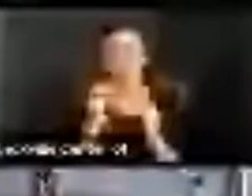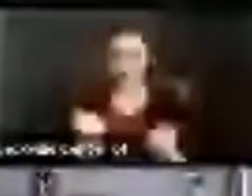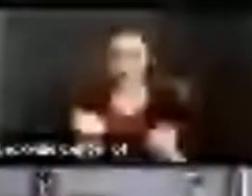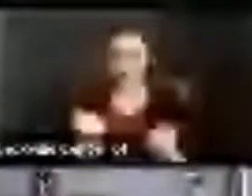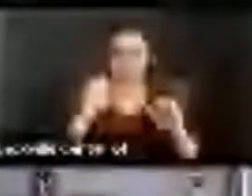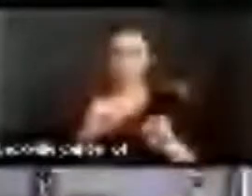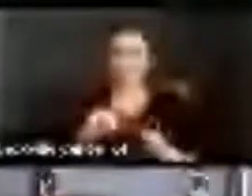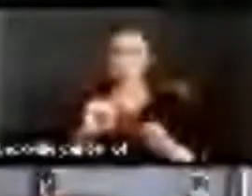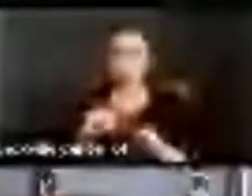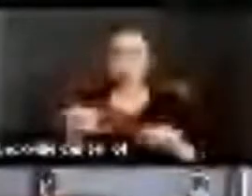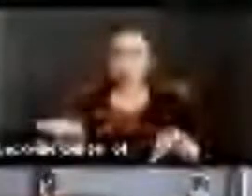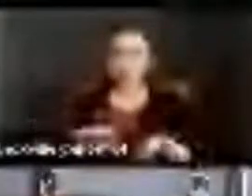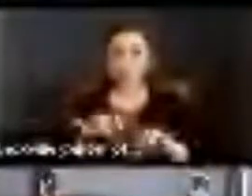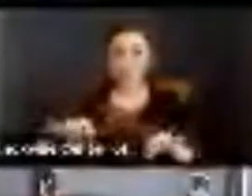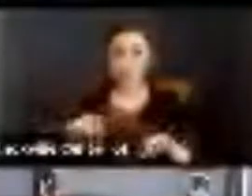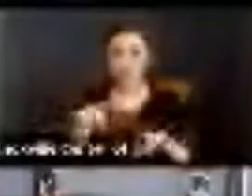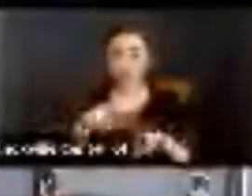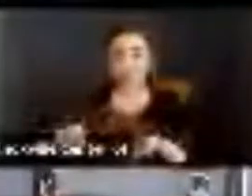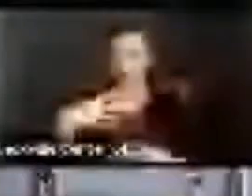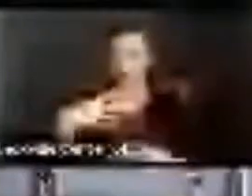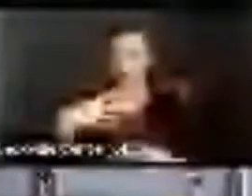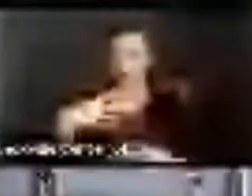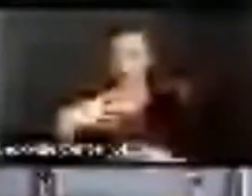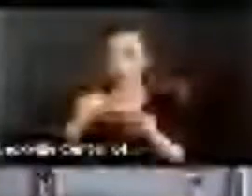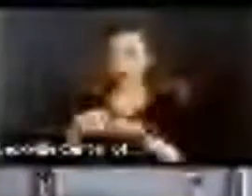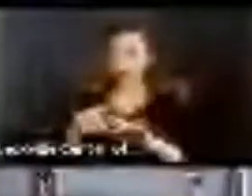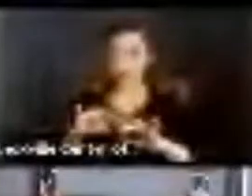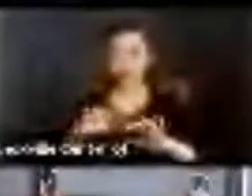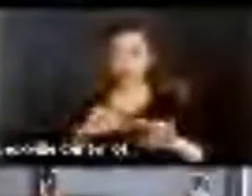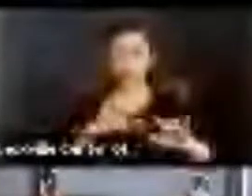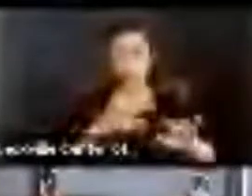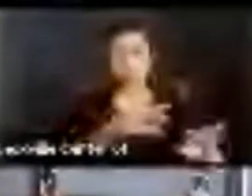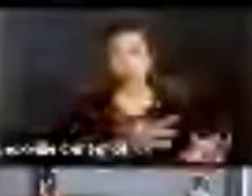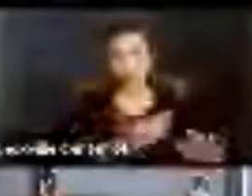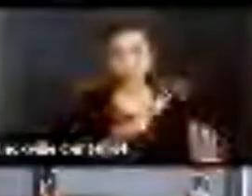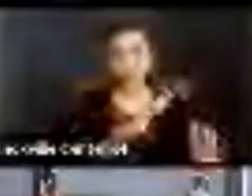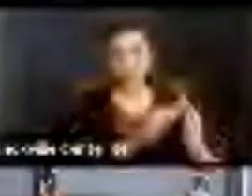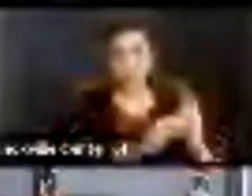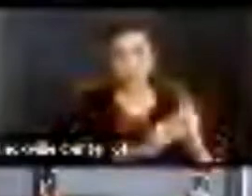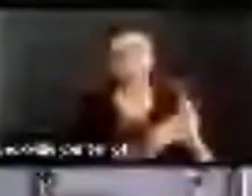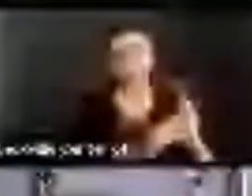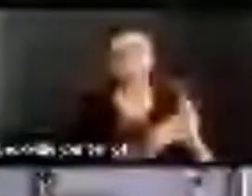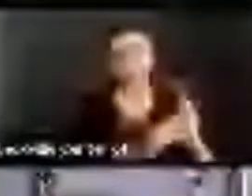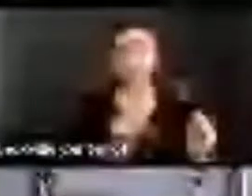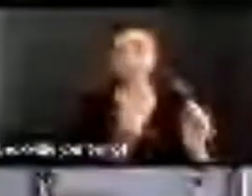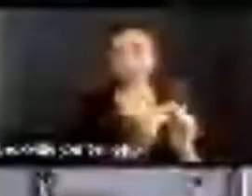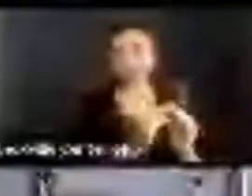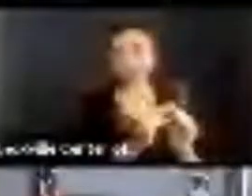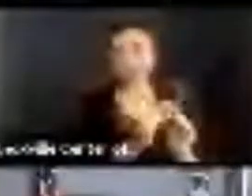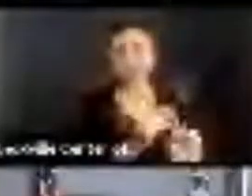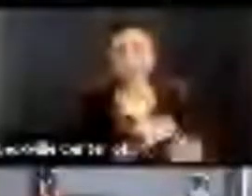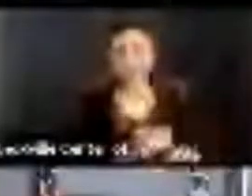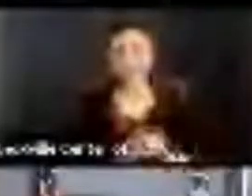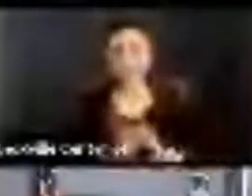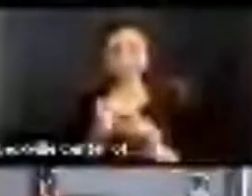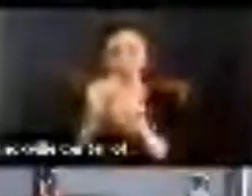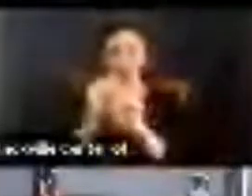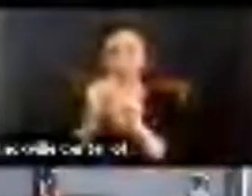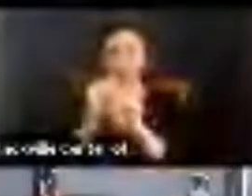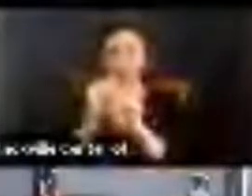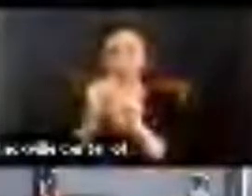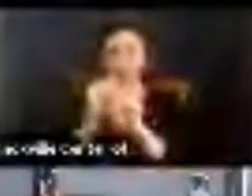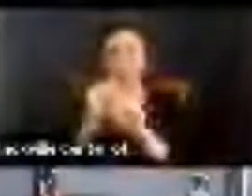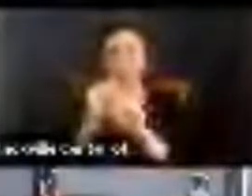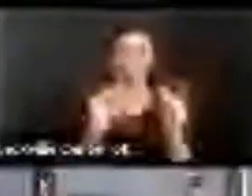activities that they may be involved in that could take that spread further out into the community, and especially to our